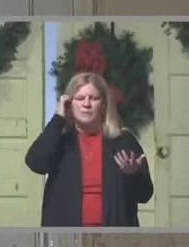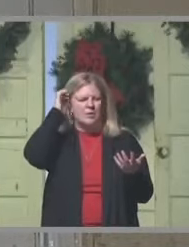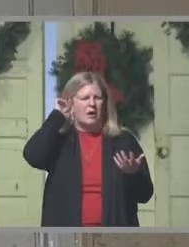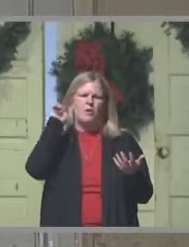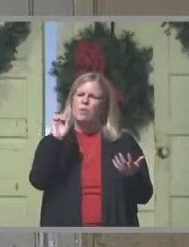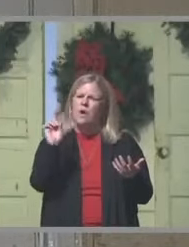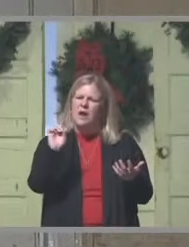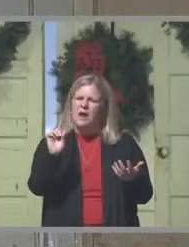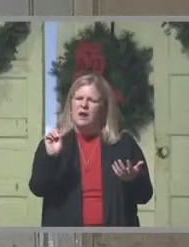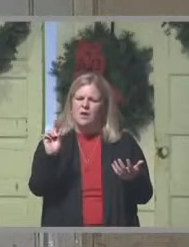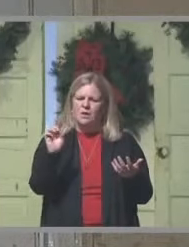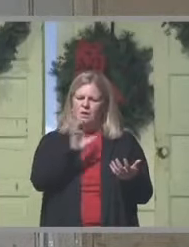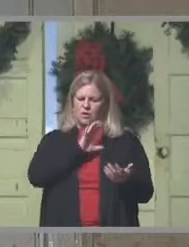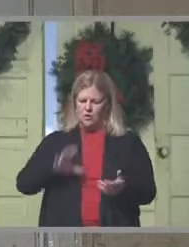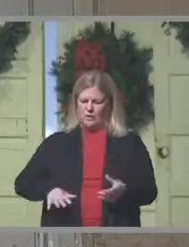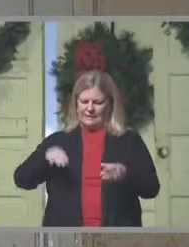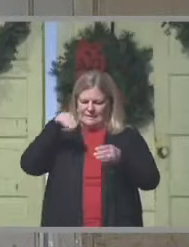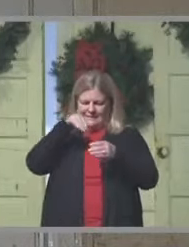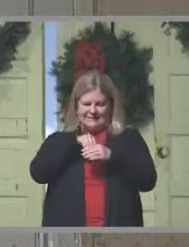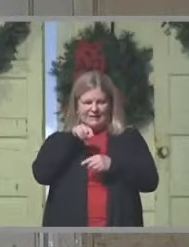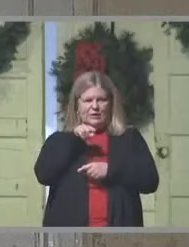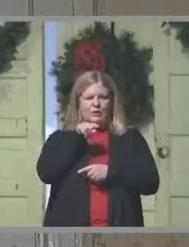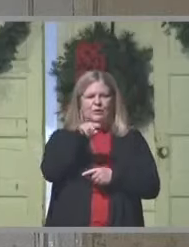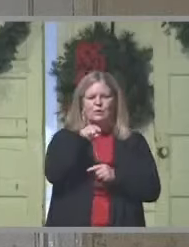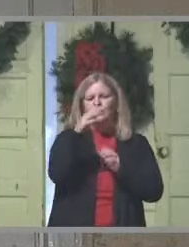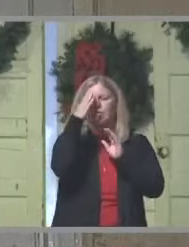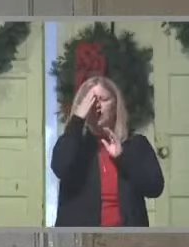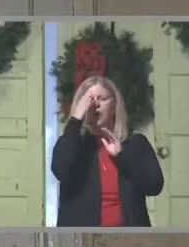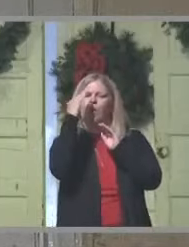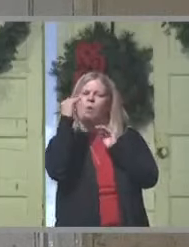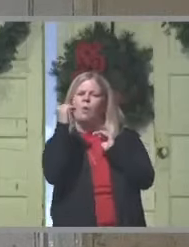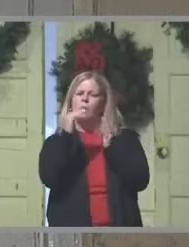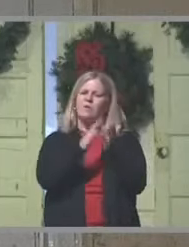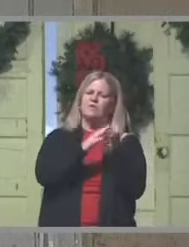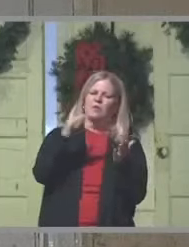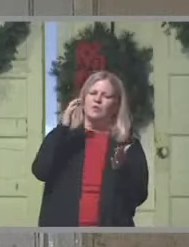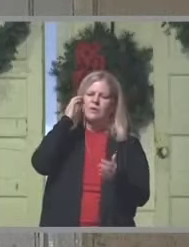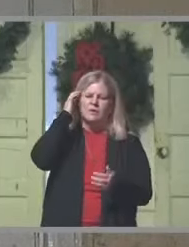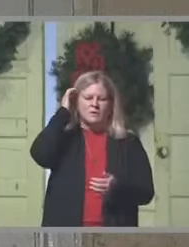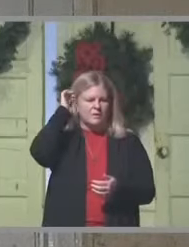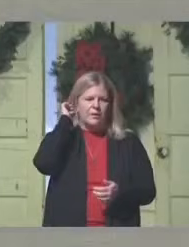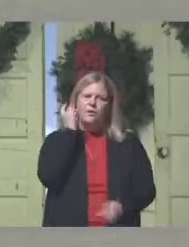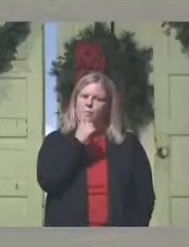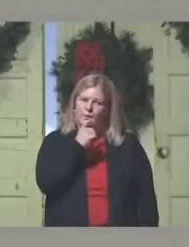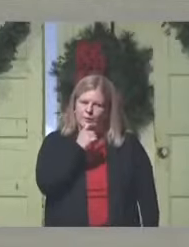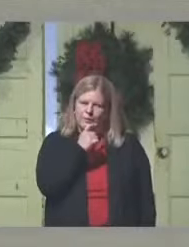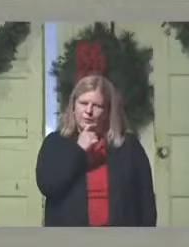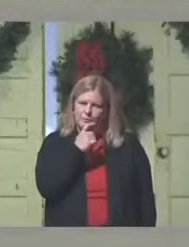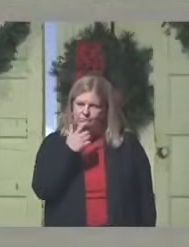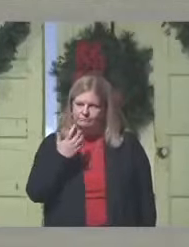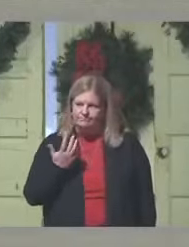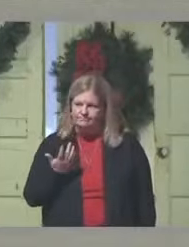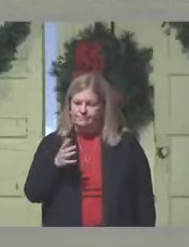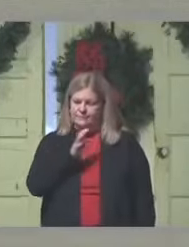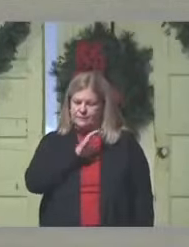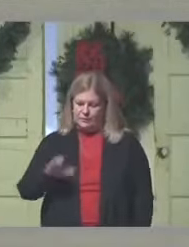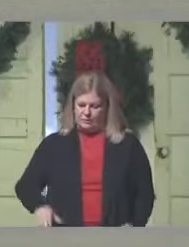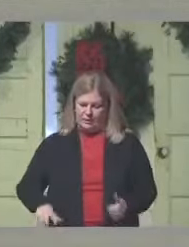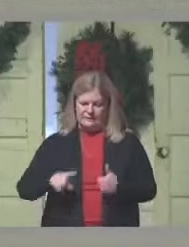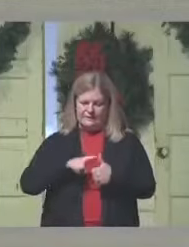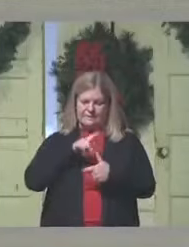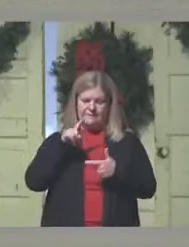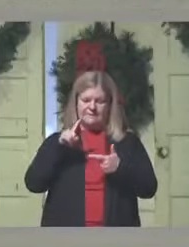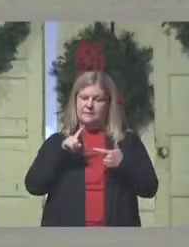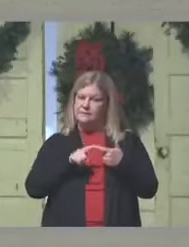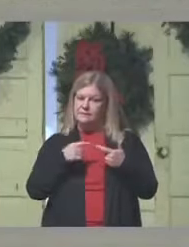where. Christ in you, the hope of glory. Who? Well, there's Christ